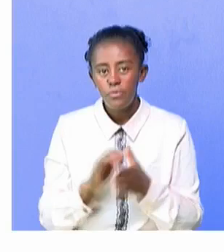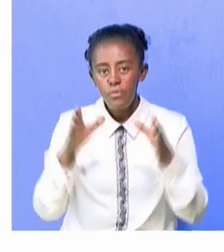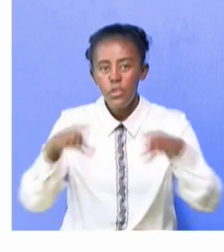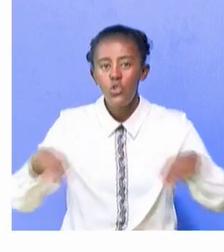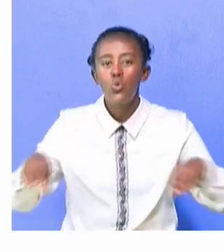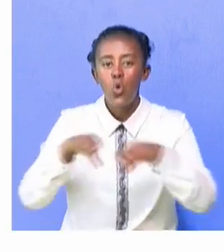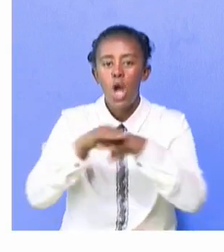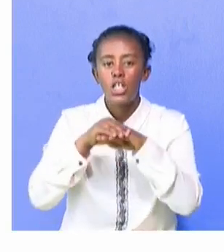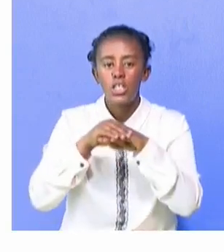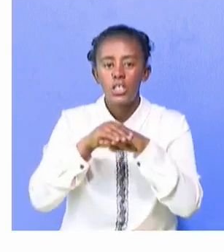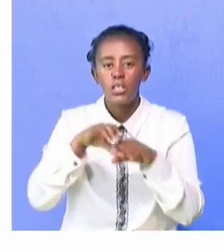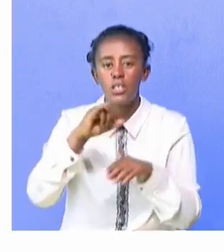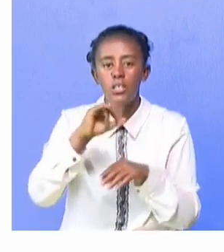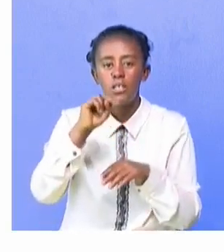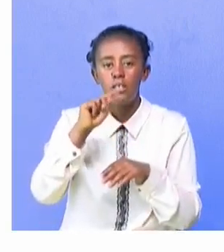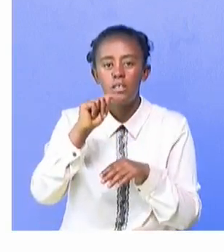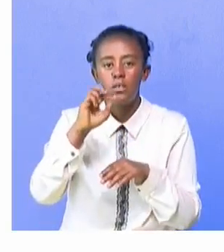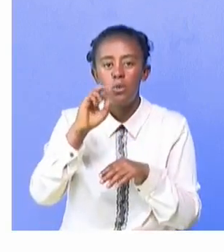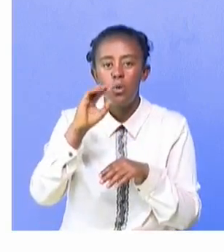introduction.